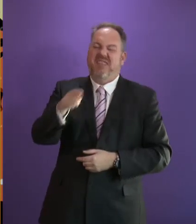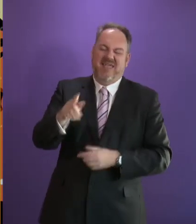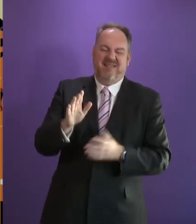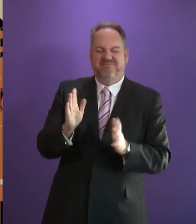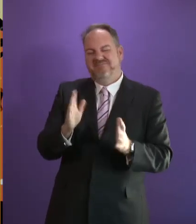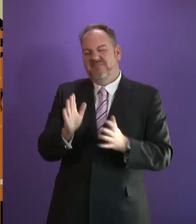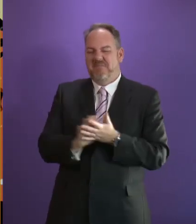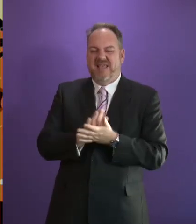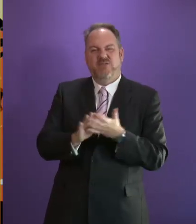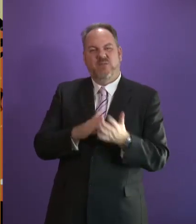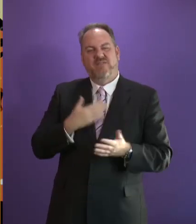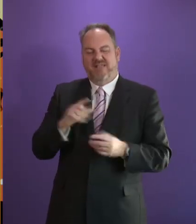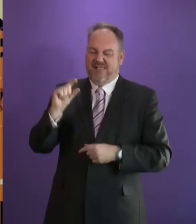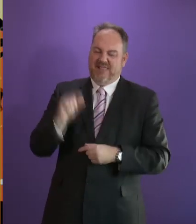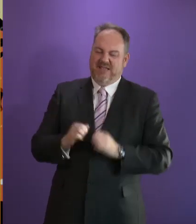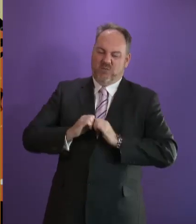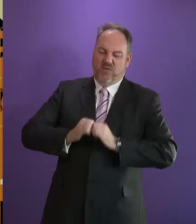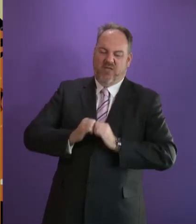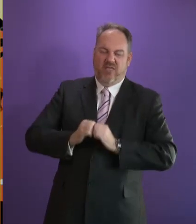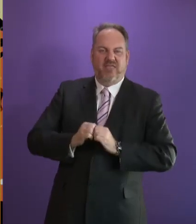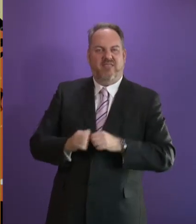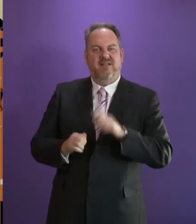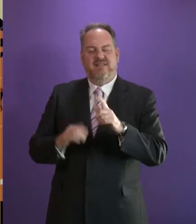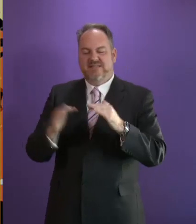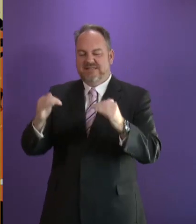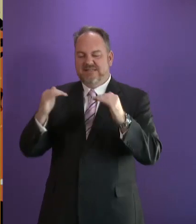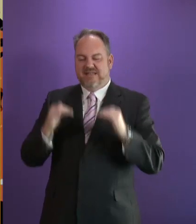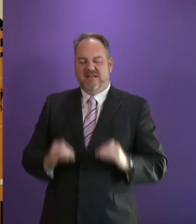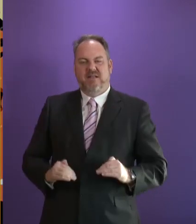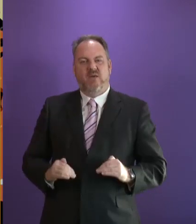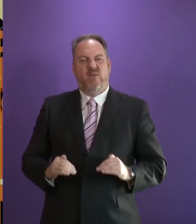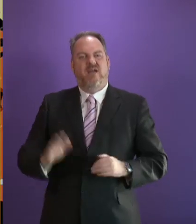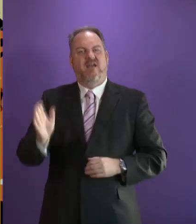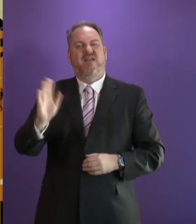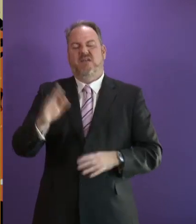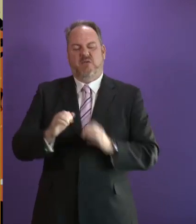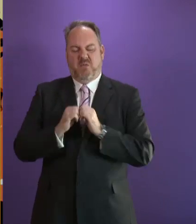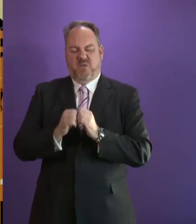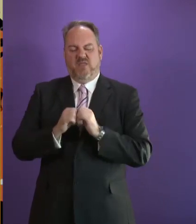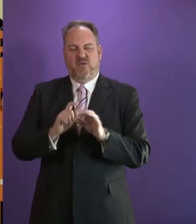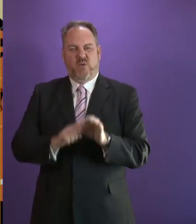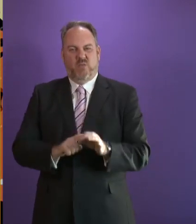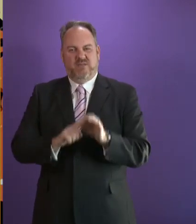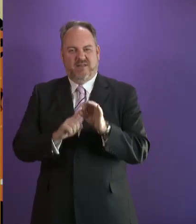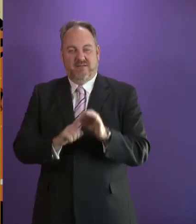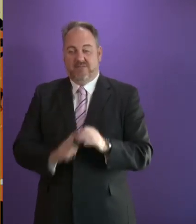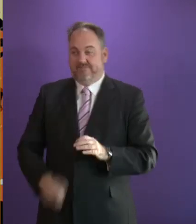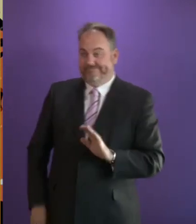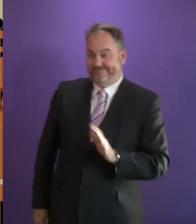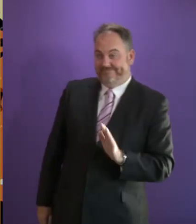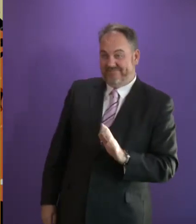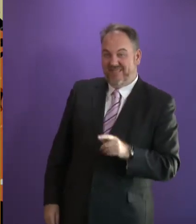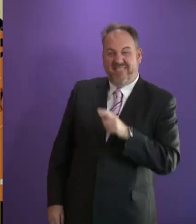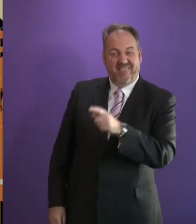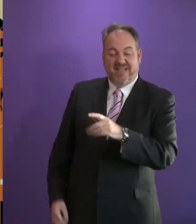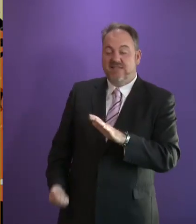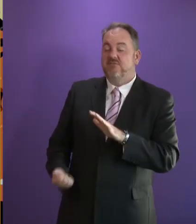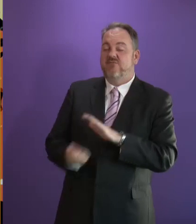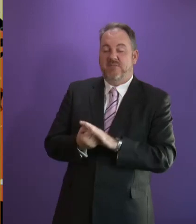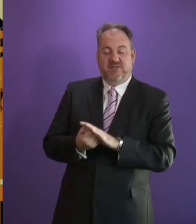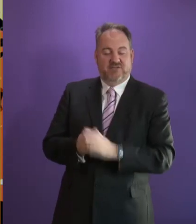delegitimises politics. It lowers the standard of politics. Well, aside from that being lazy